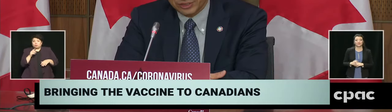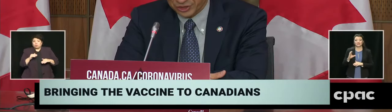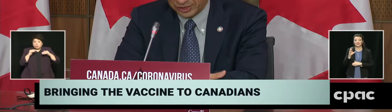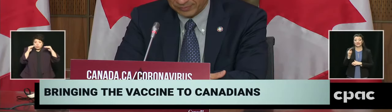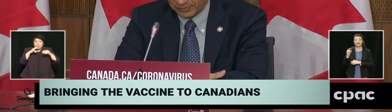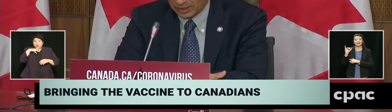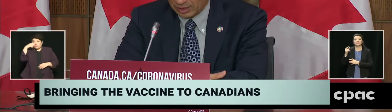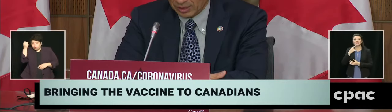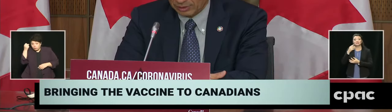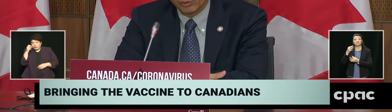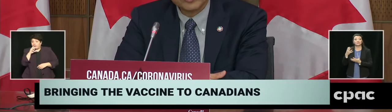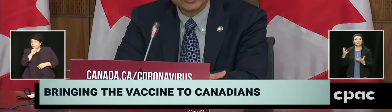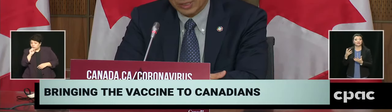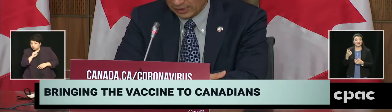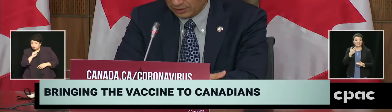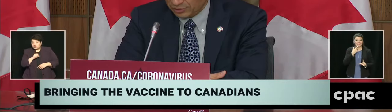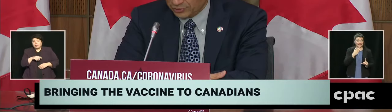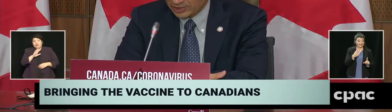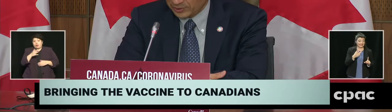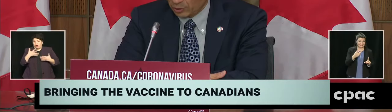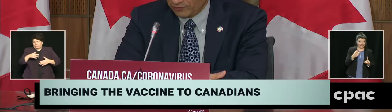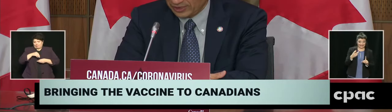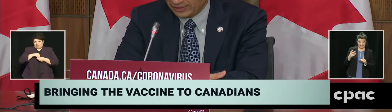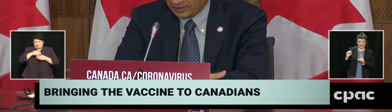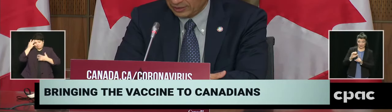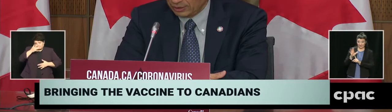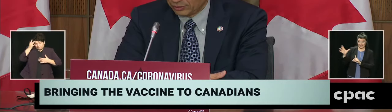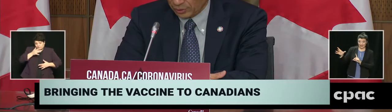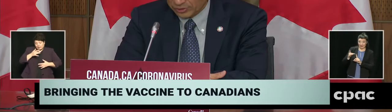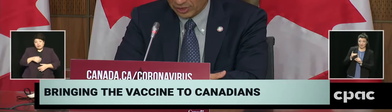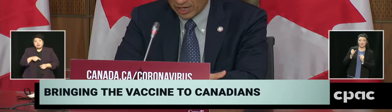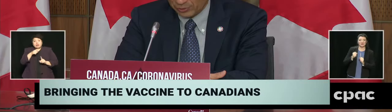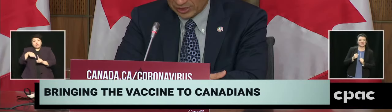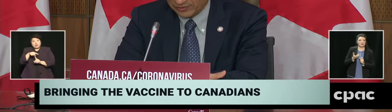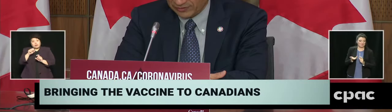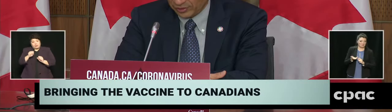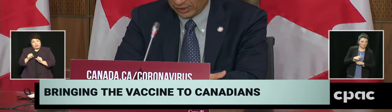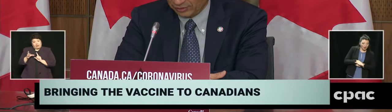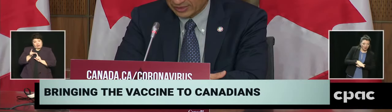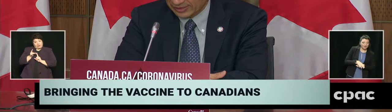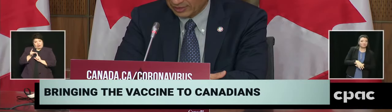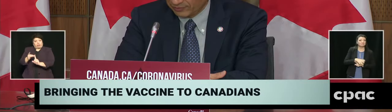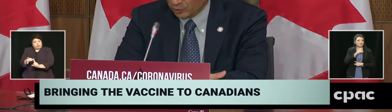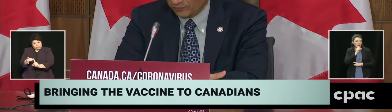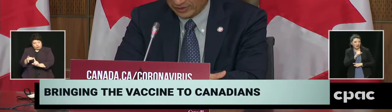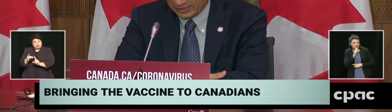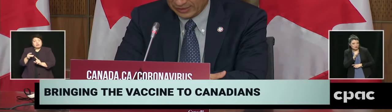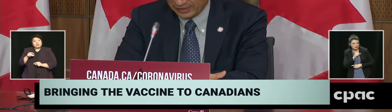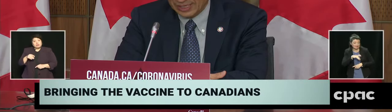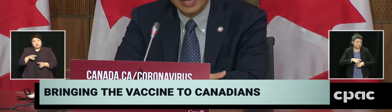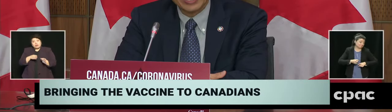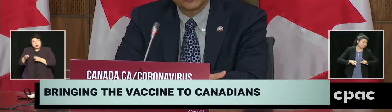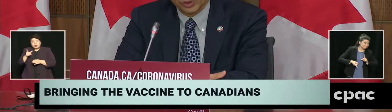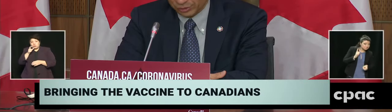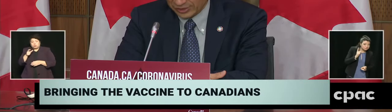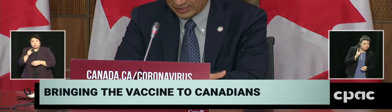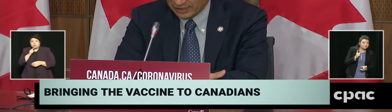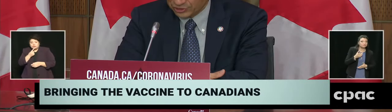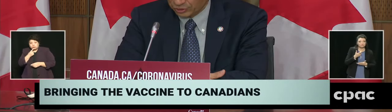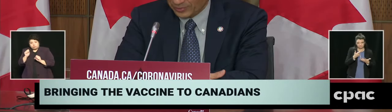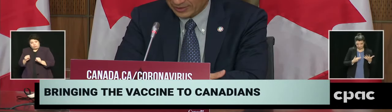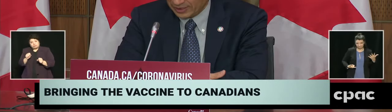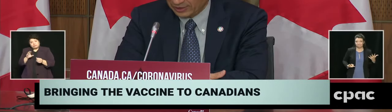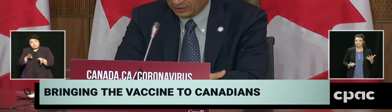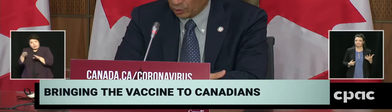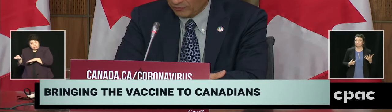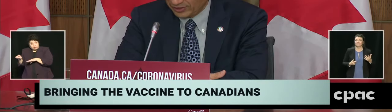high-risk conditions, those most likely to transmit COVID-19 to those at high risk of severe illness and death from COVID-19, and workers